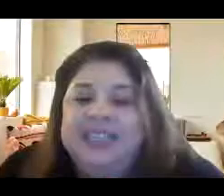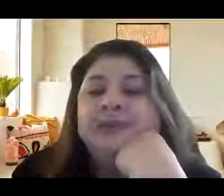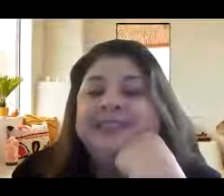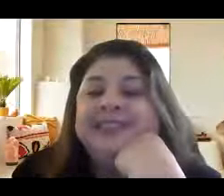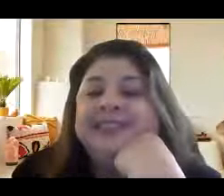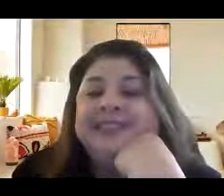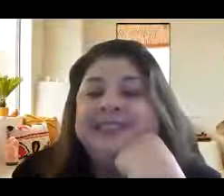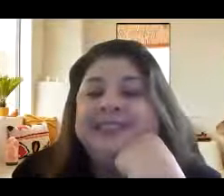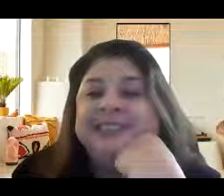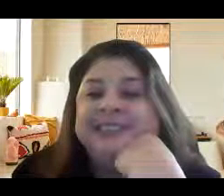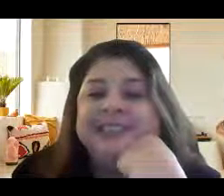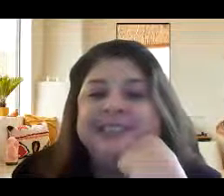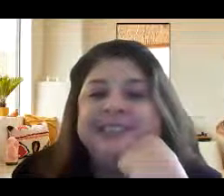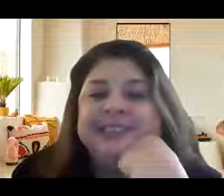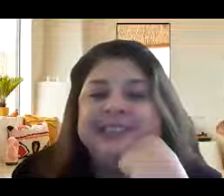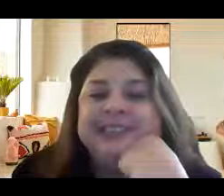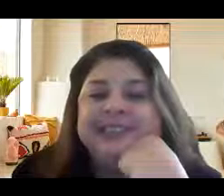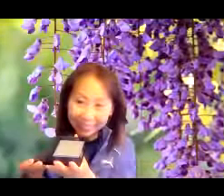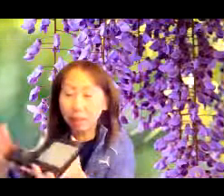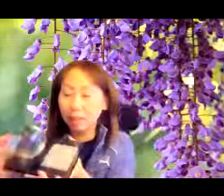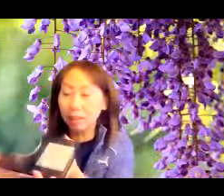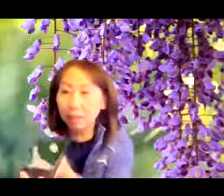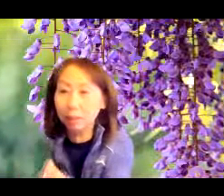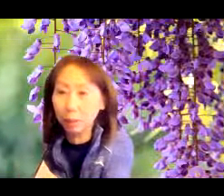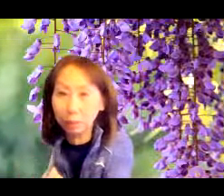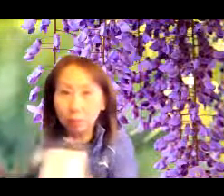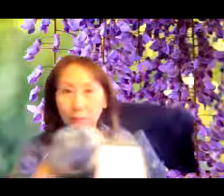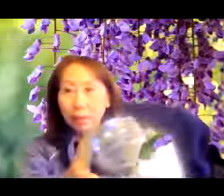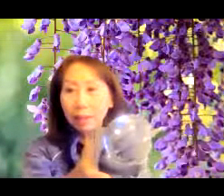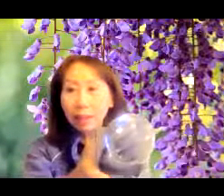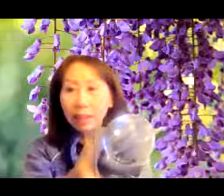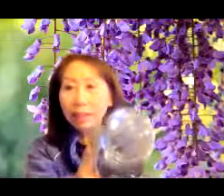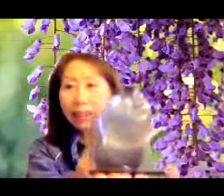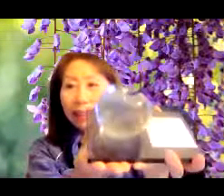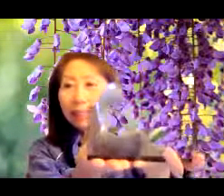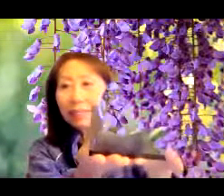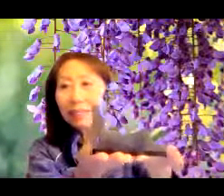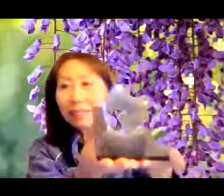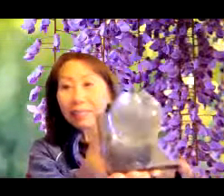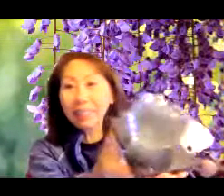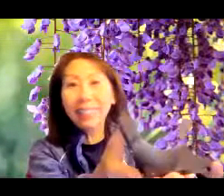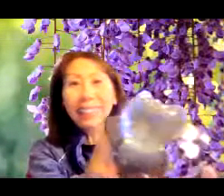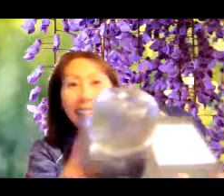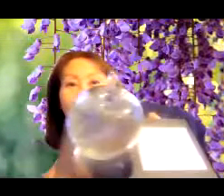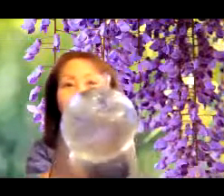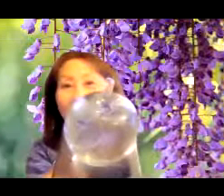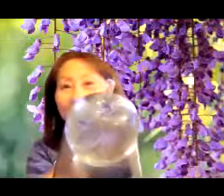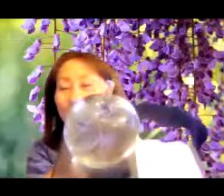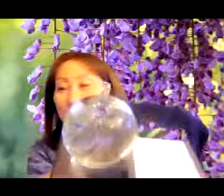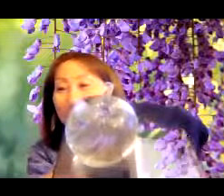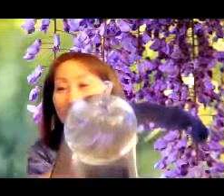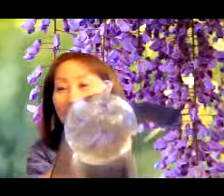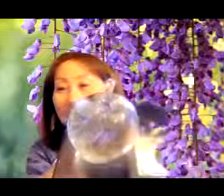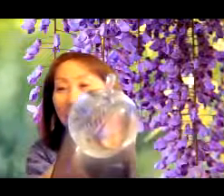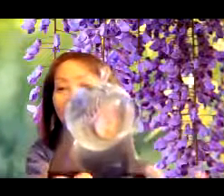Aw. Aww. It's kind of hard to see on Zoom. There. I don't know